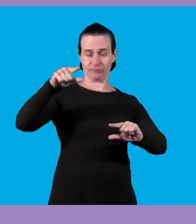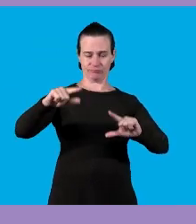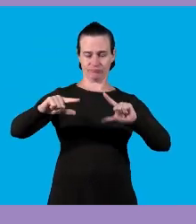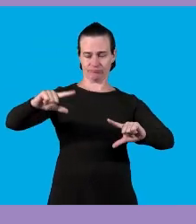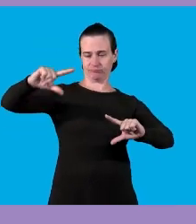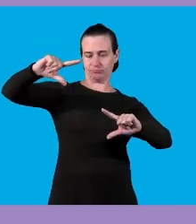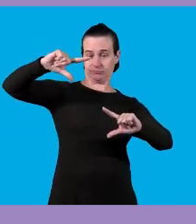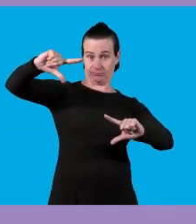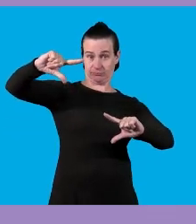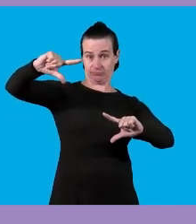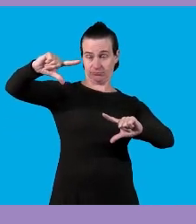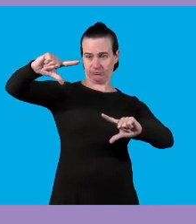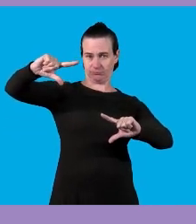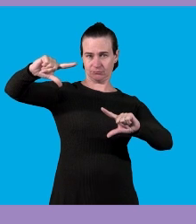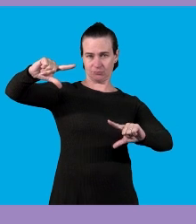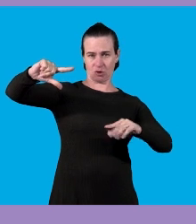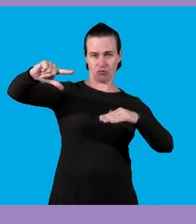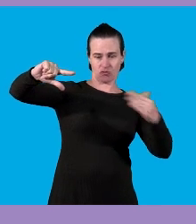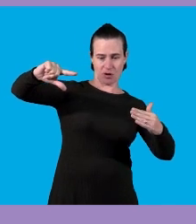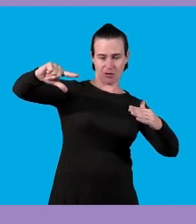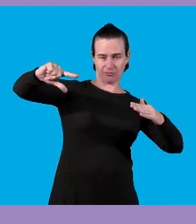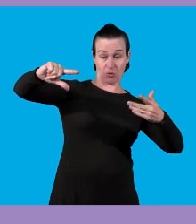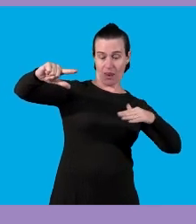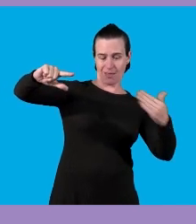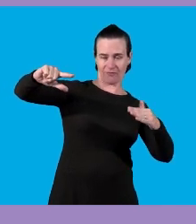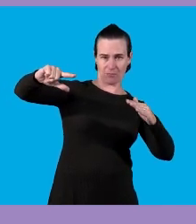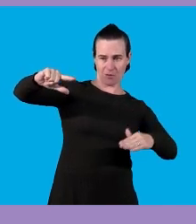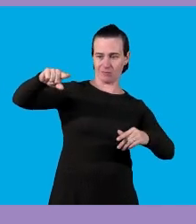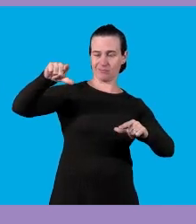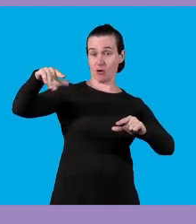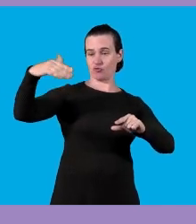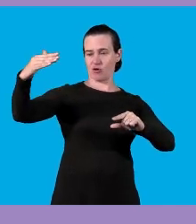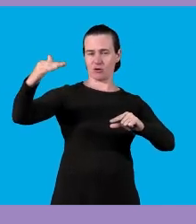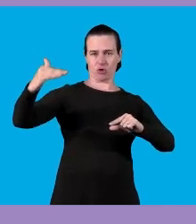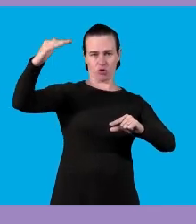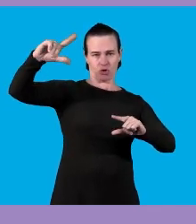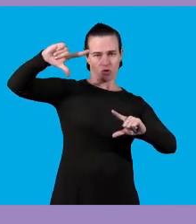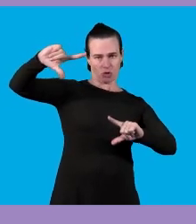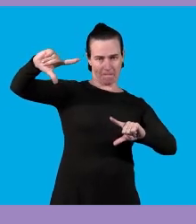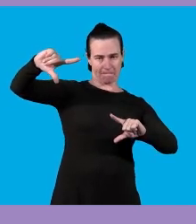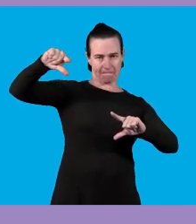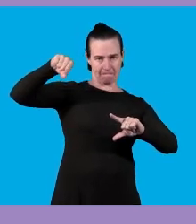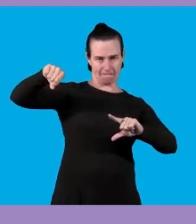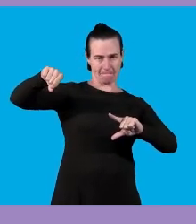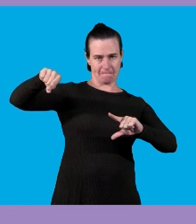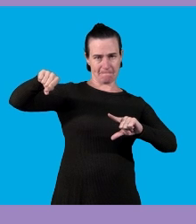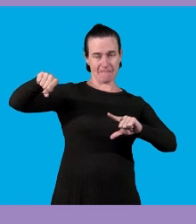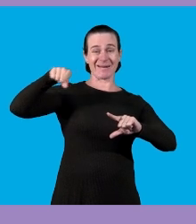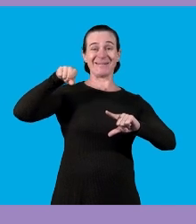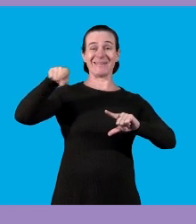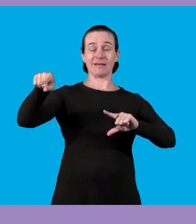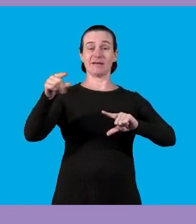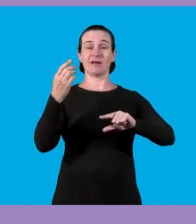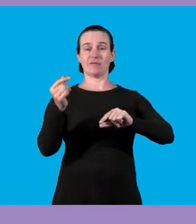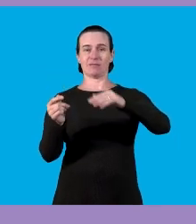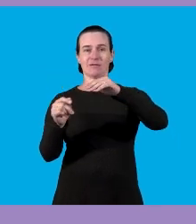two angles are positioned, one is on the right, the other one is on the left of the transversal that is between two